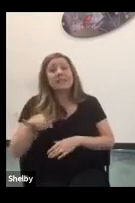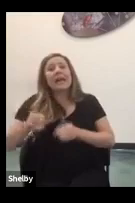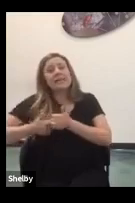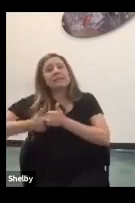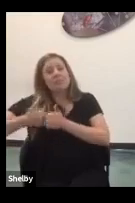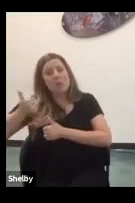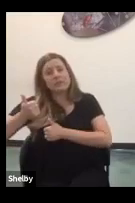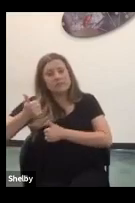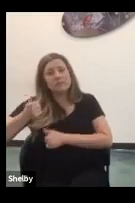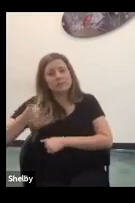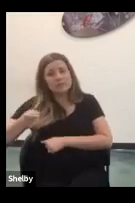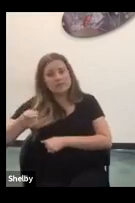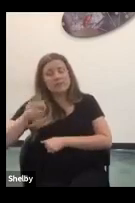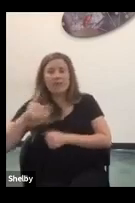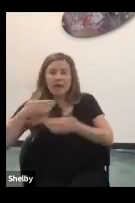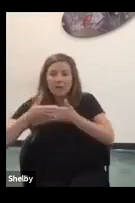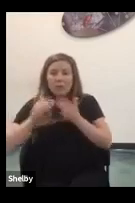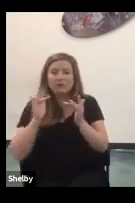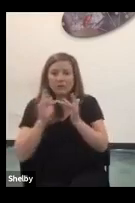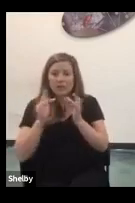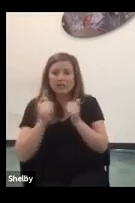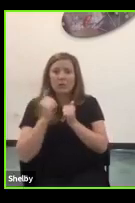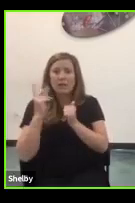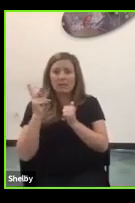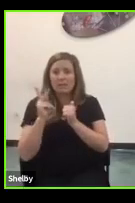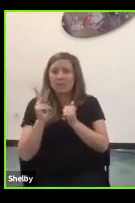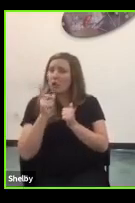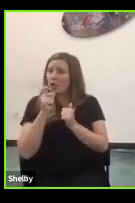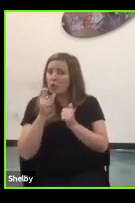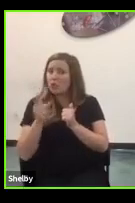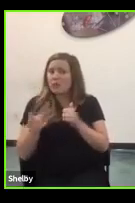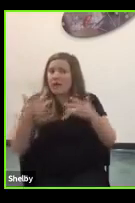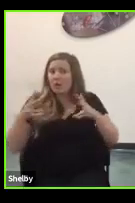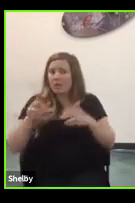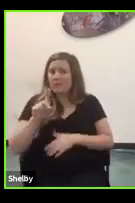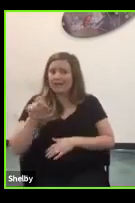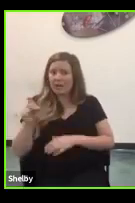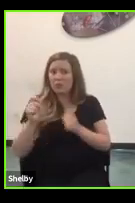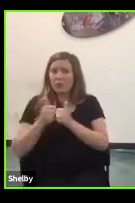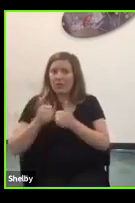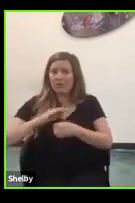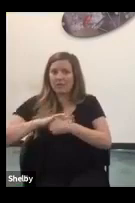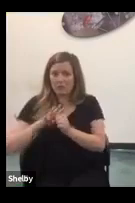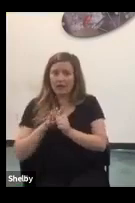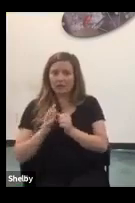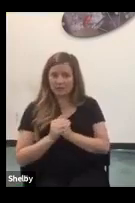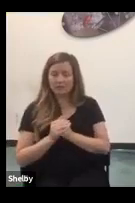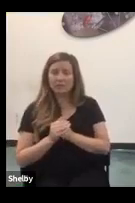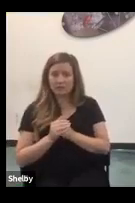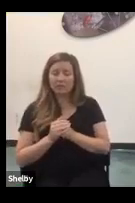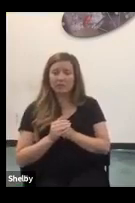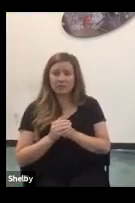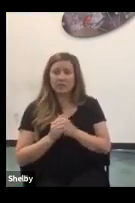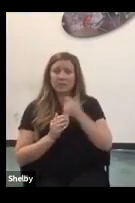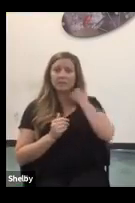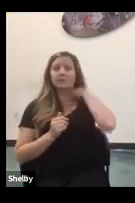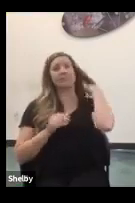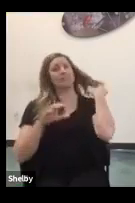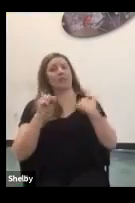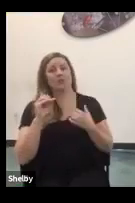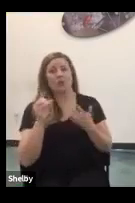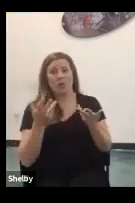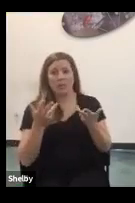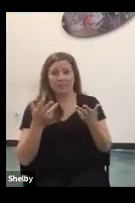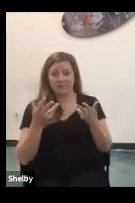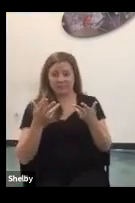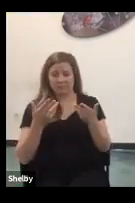them, is that close contacts to people who have already been diagnosed with COVID-19. And so by facilitating